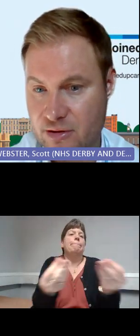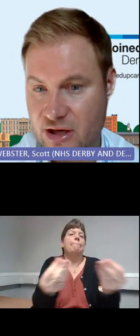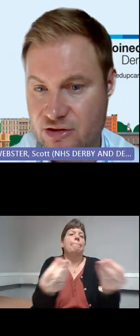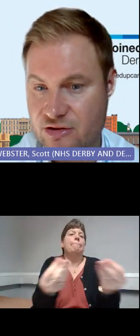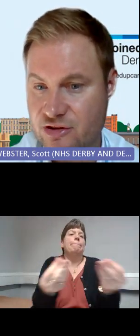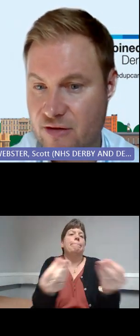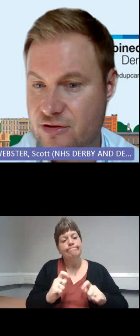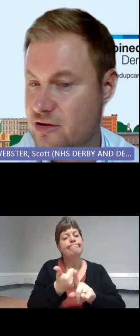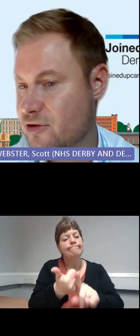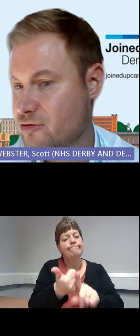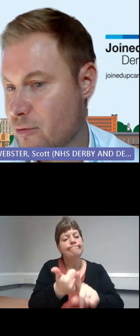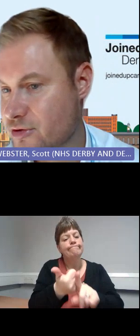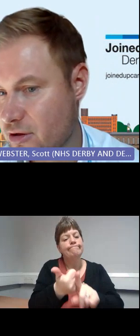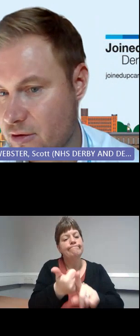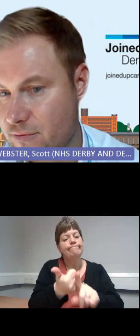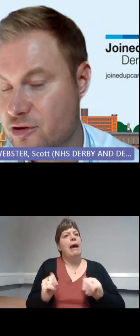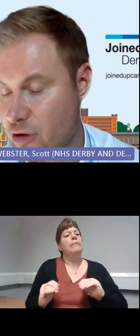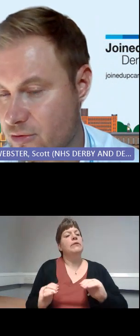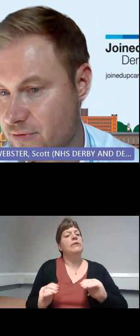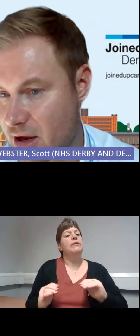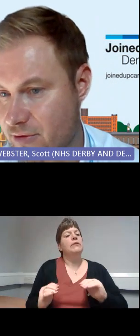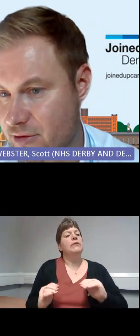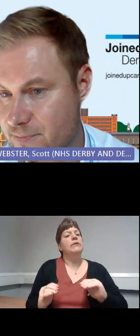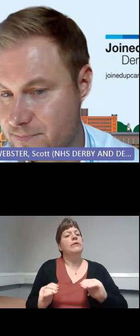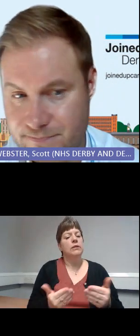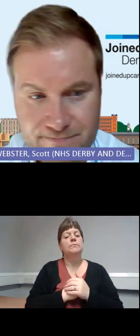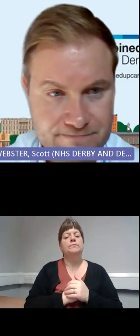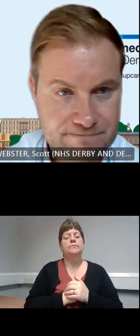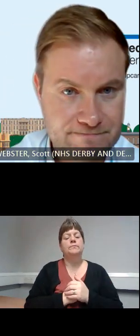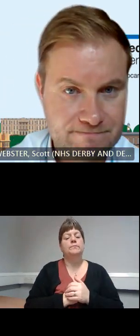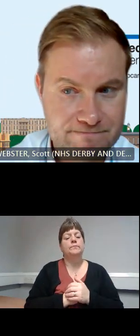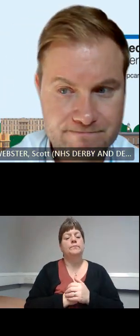and rehabilitation services for stroke survivors.